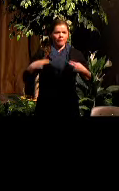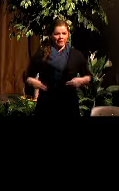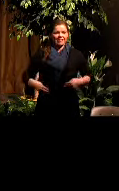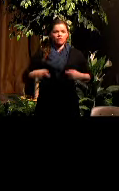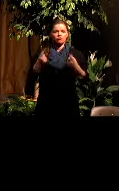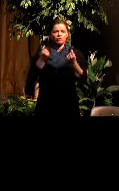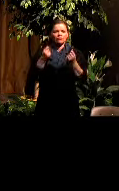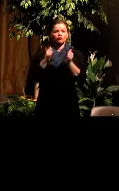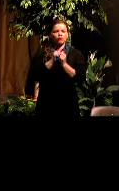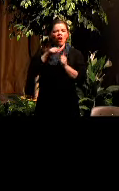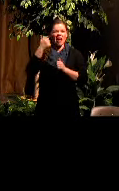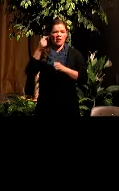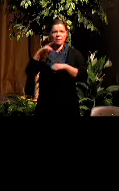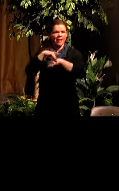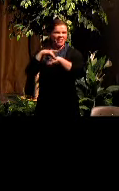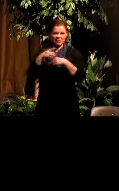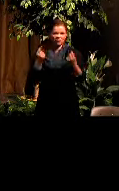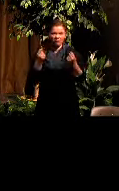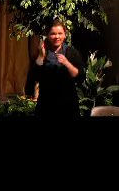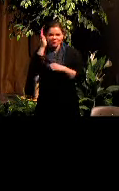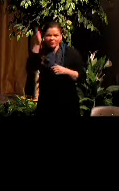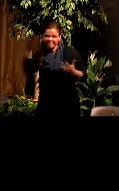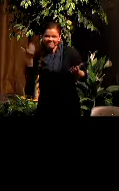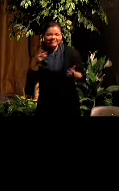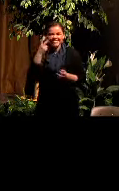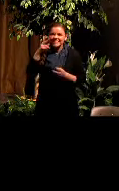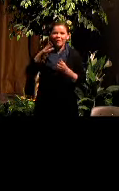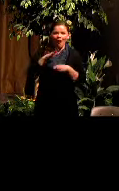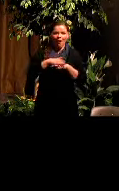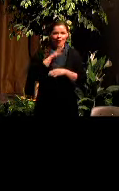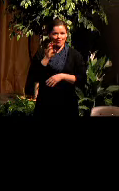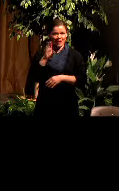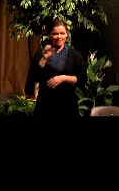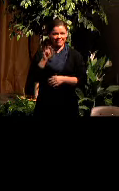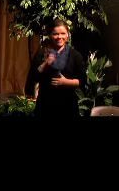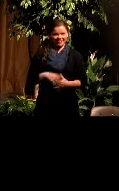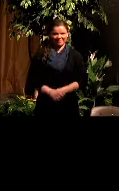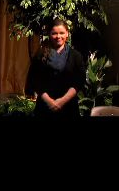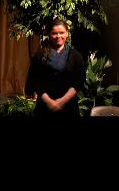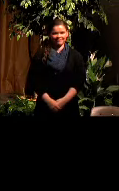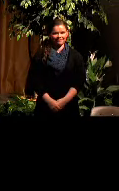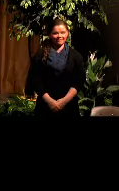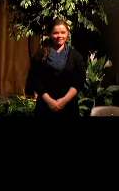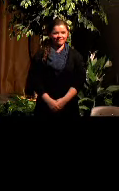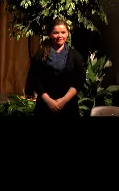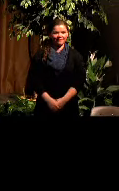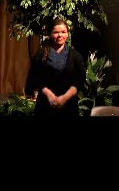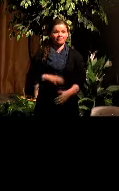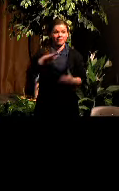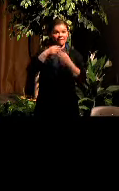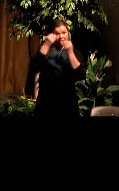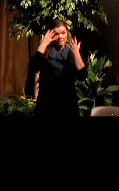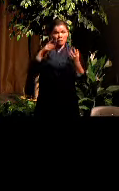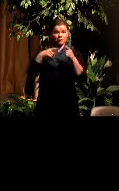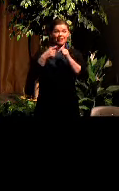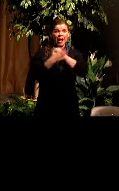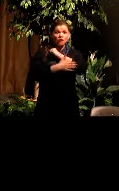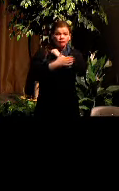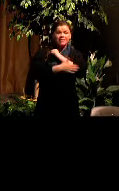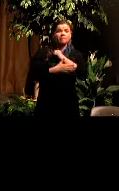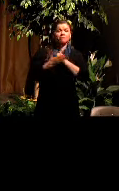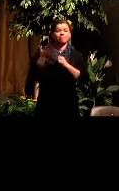planets someday. All this information about our country's past, present, and